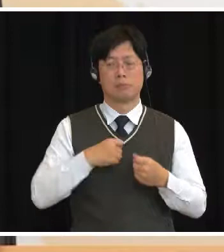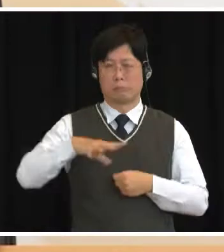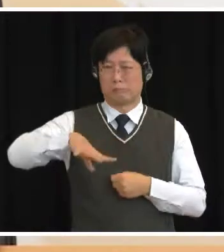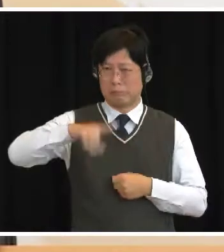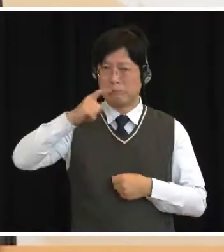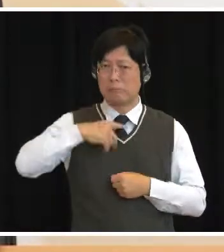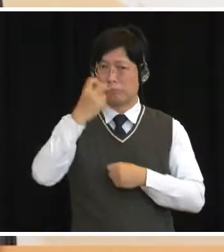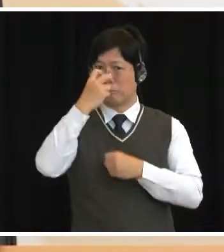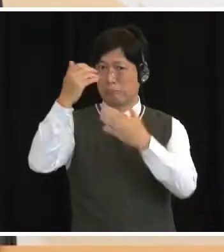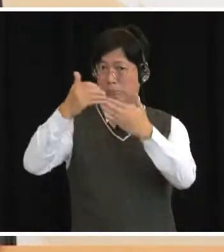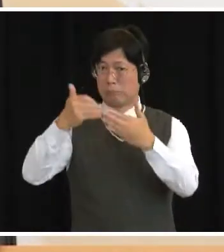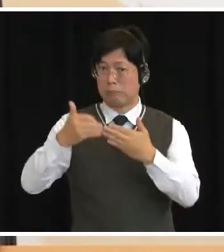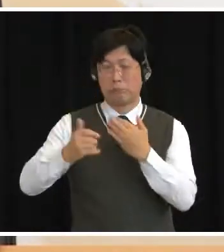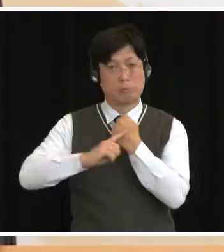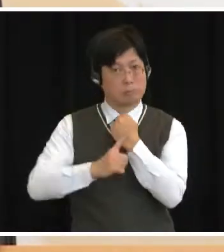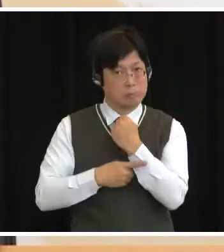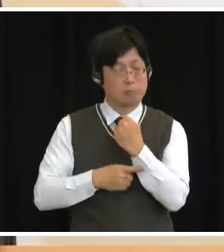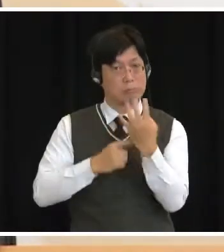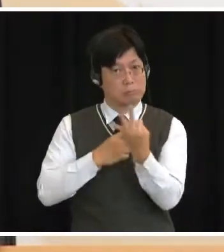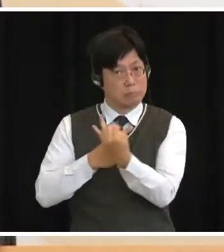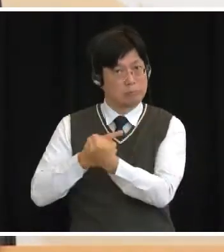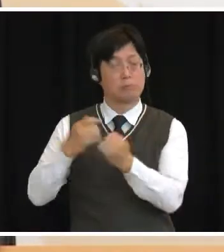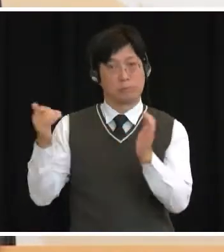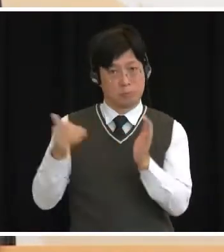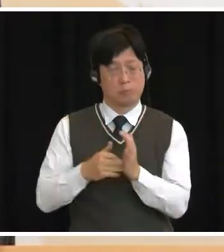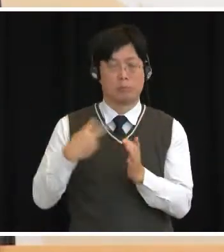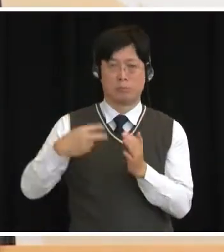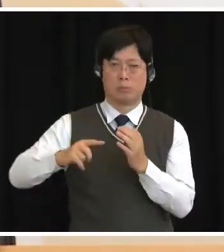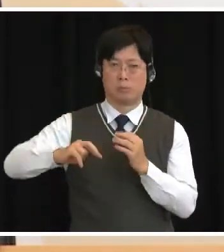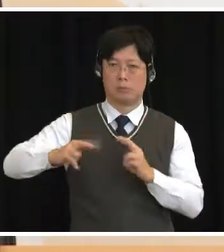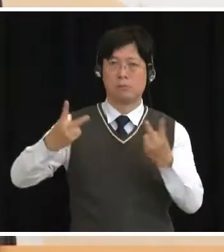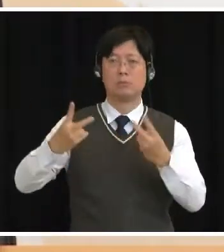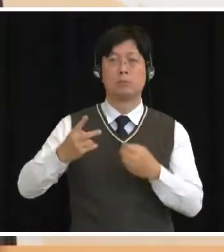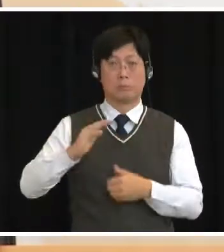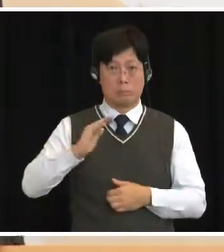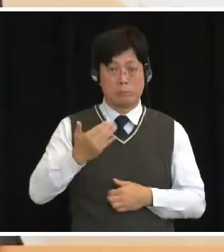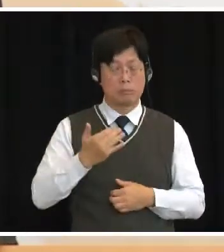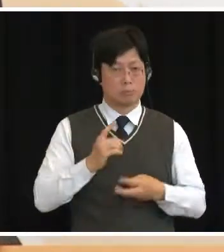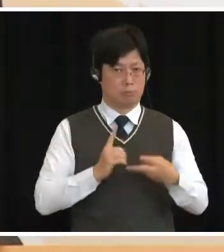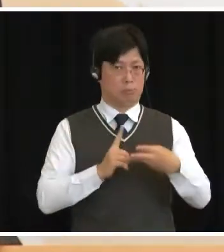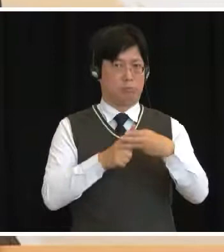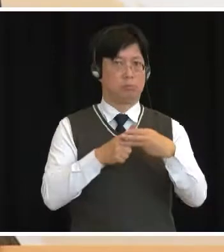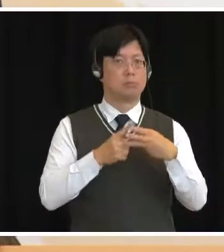there may nevertheless raise some conflicts where